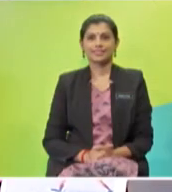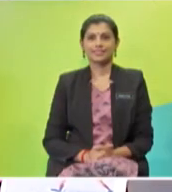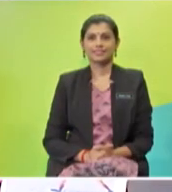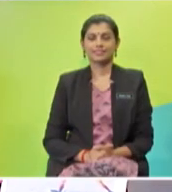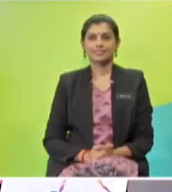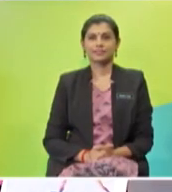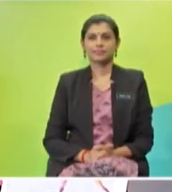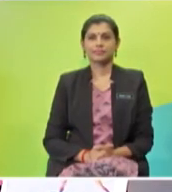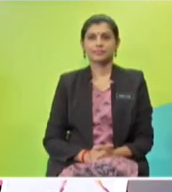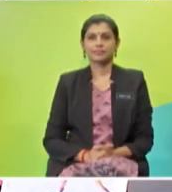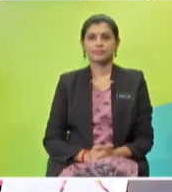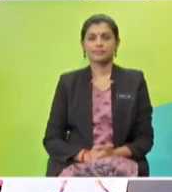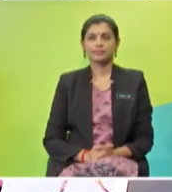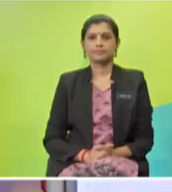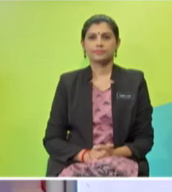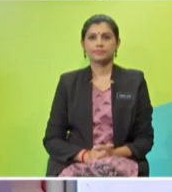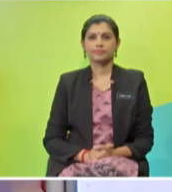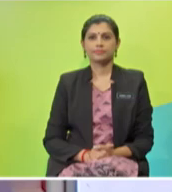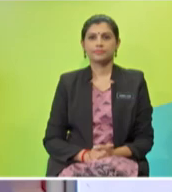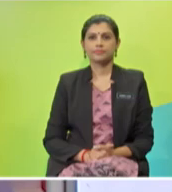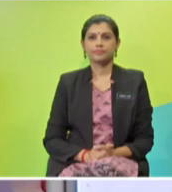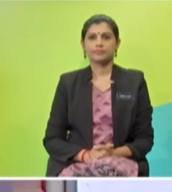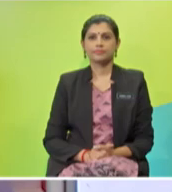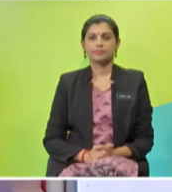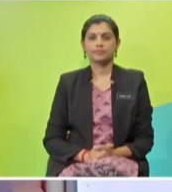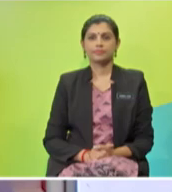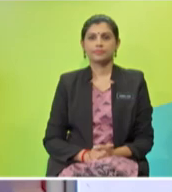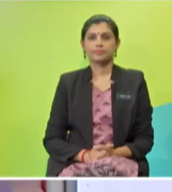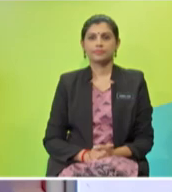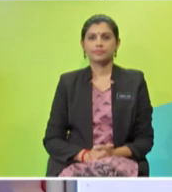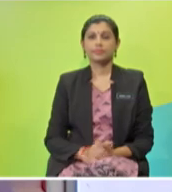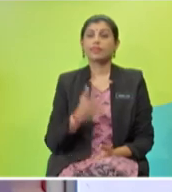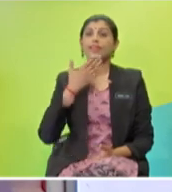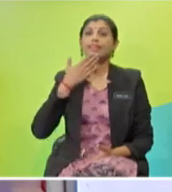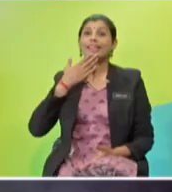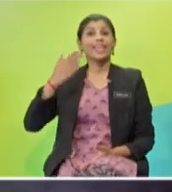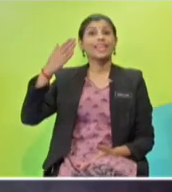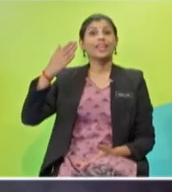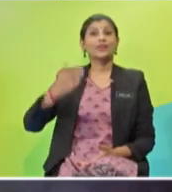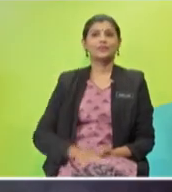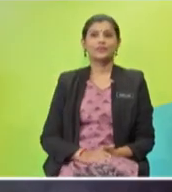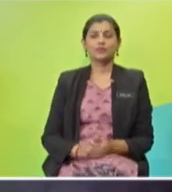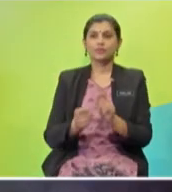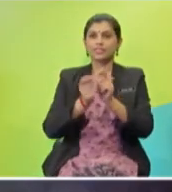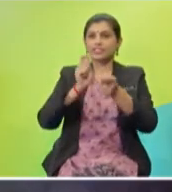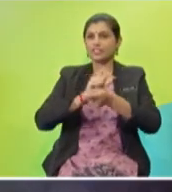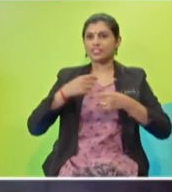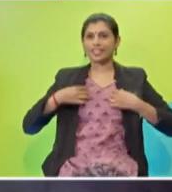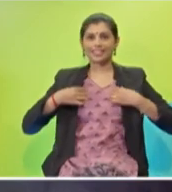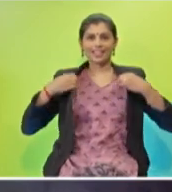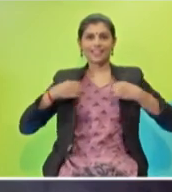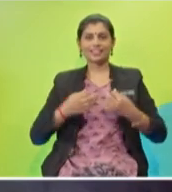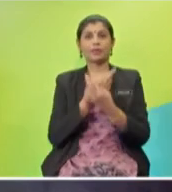Zam Zam Alakazam! Ta-da! Thank you, Wizard Chris! I'm ready for the masquerade